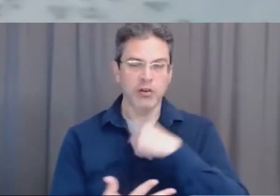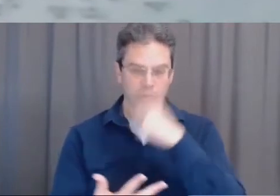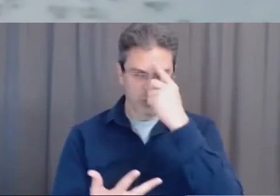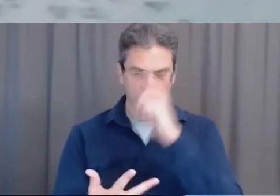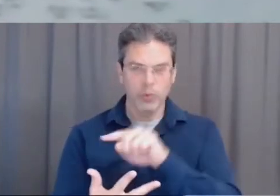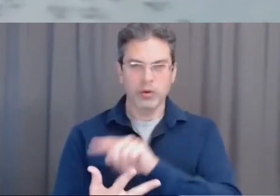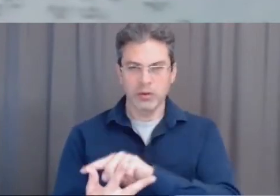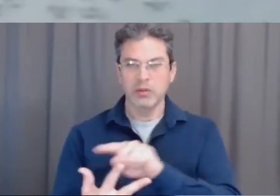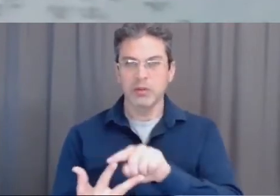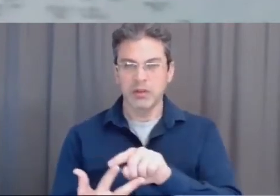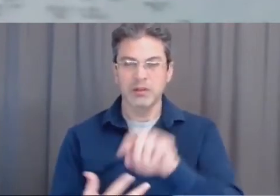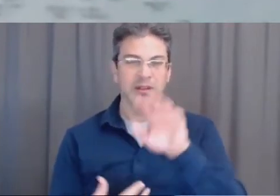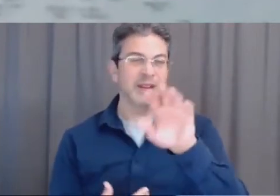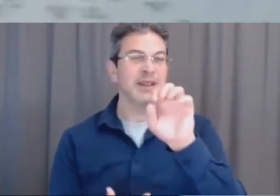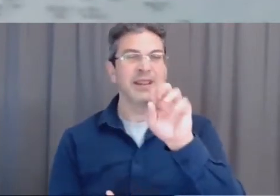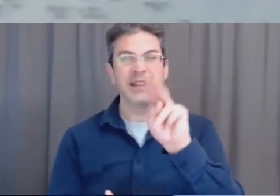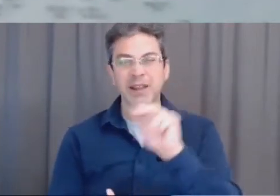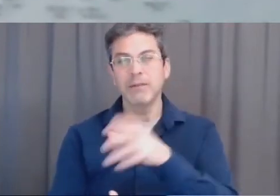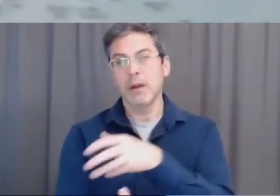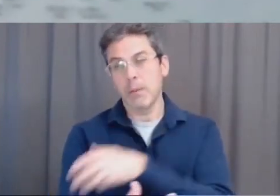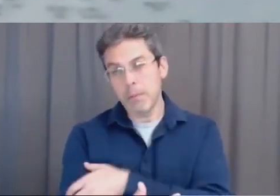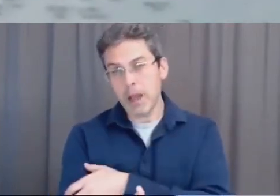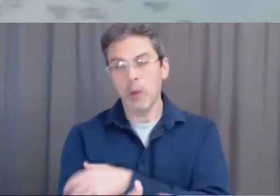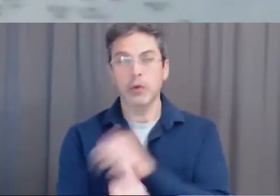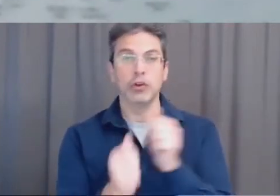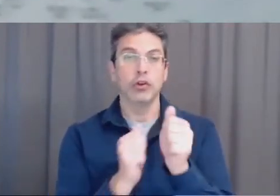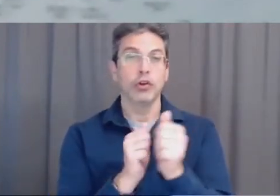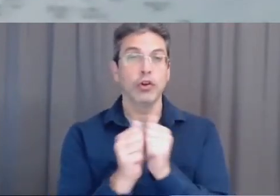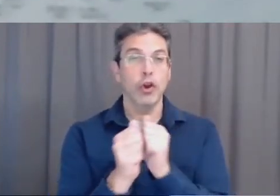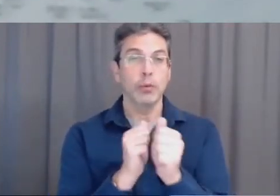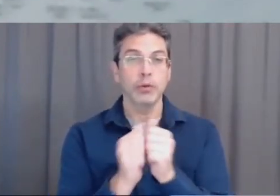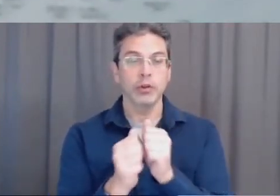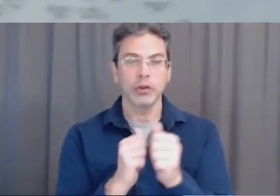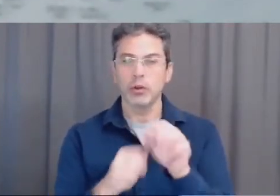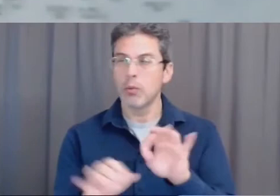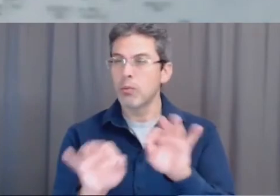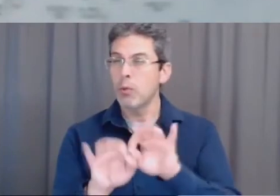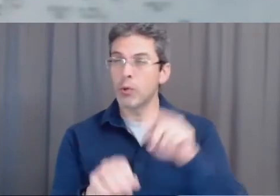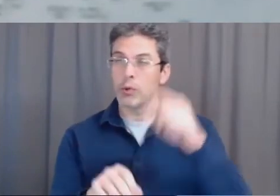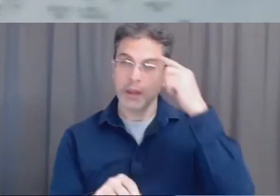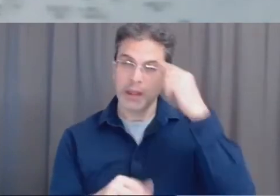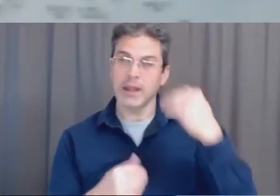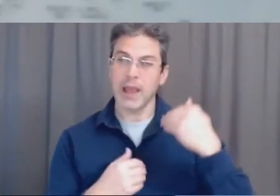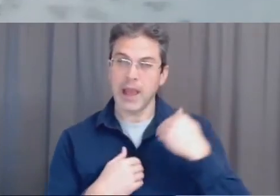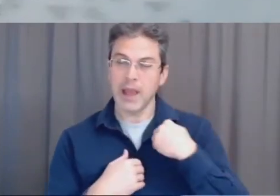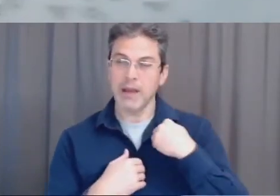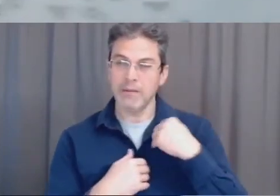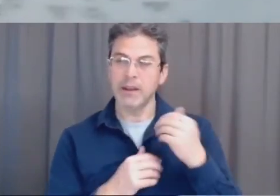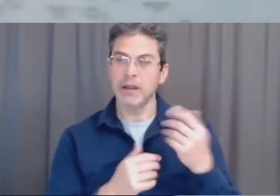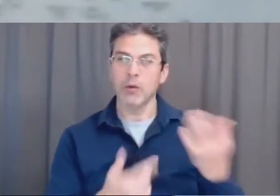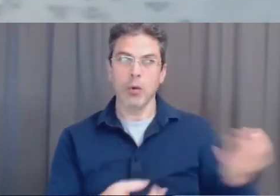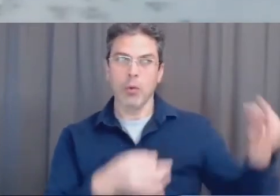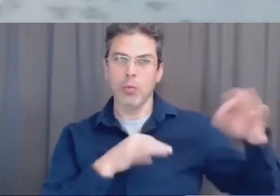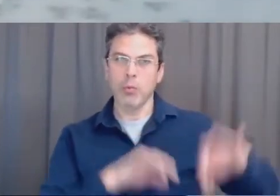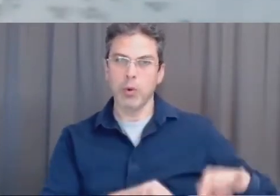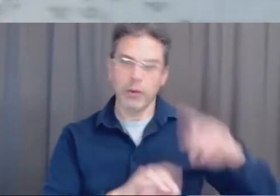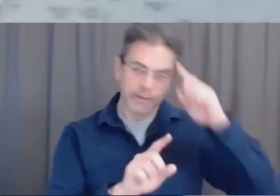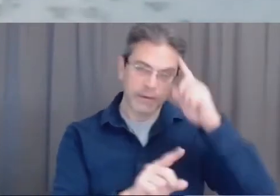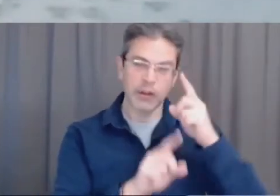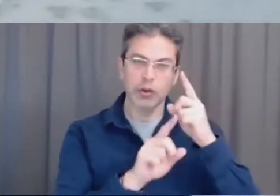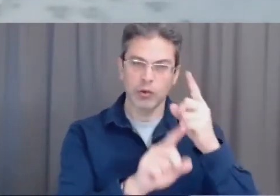great power competition, I think we cannot lose sight of the notion of mutual interest. I think that the Chinese, including the Xi government, can